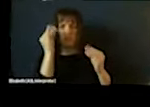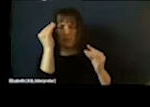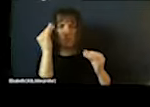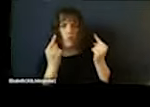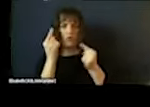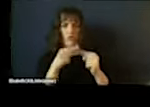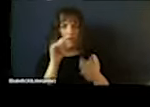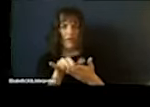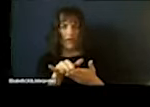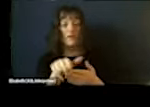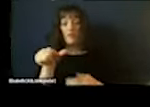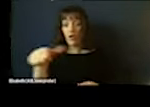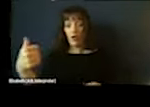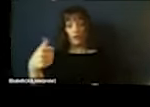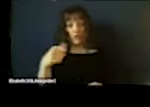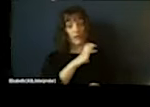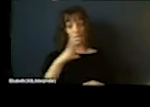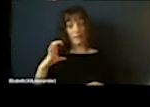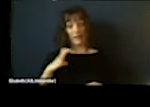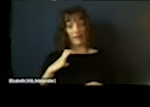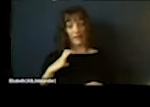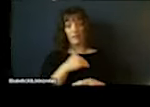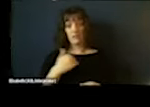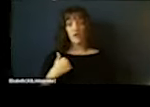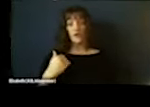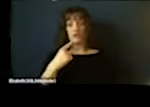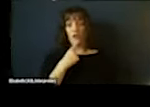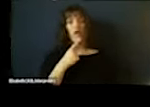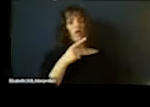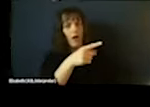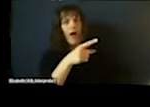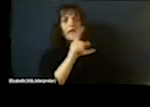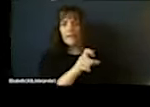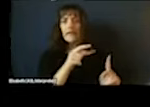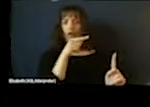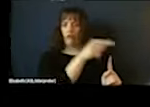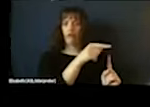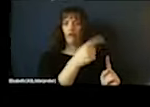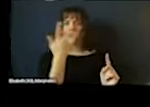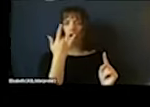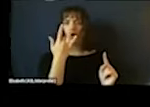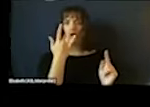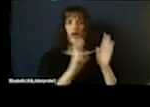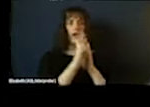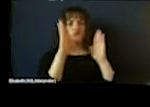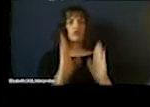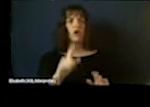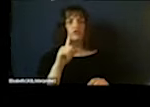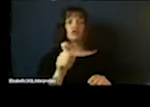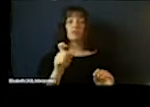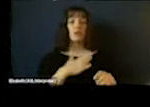we needed that kind of person because astronauts should face every single moment unexpected situation,